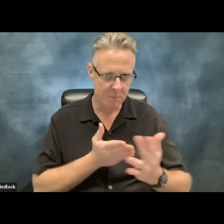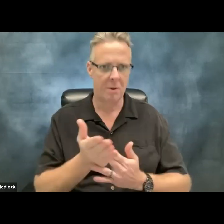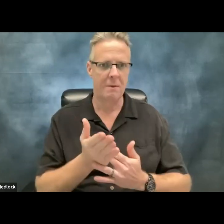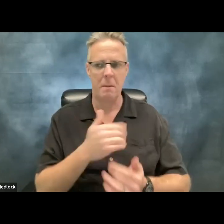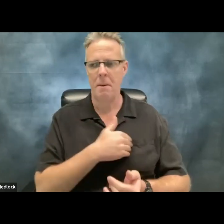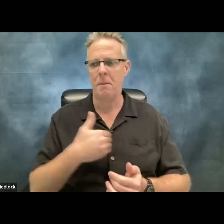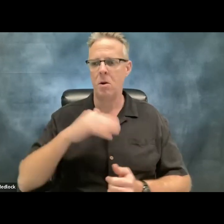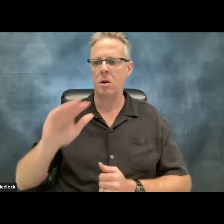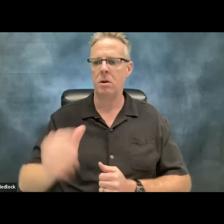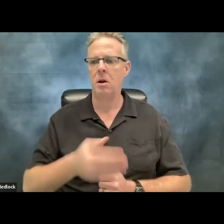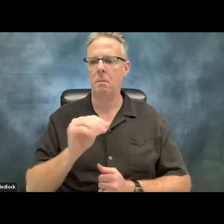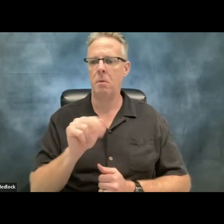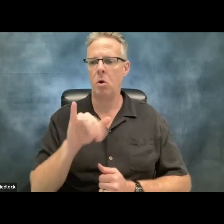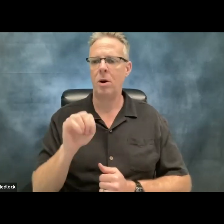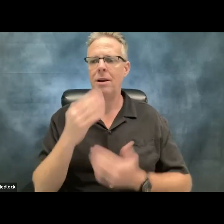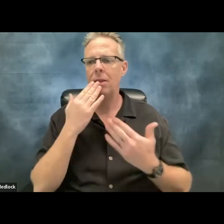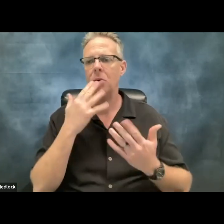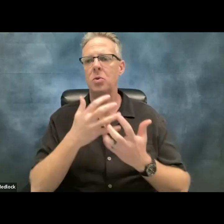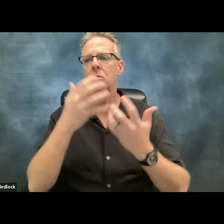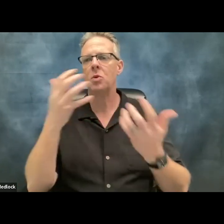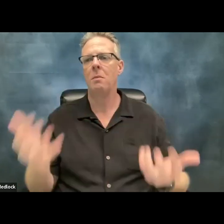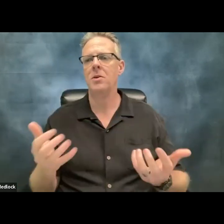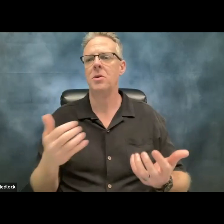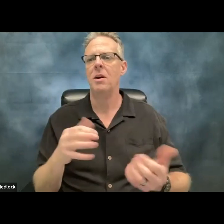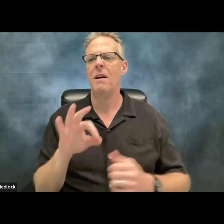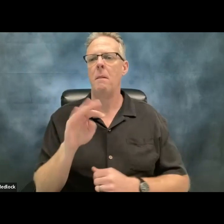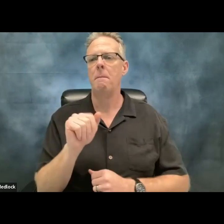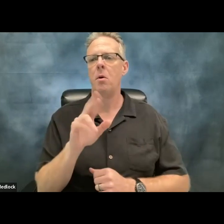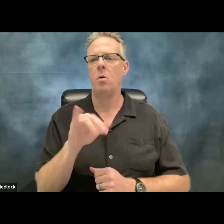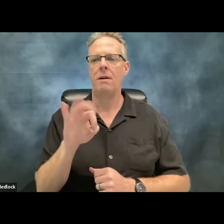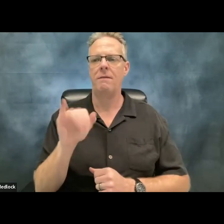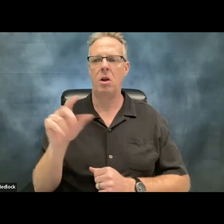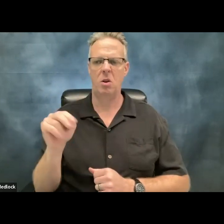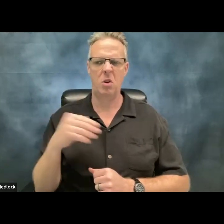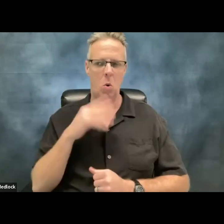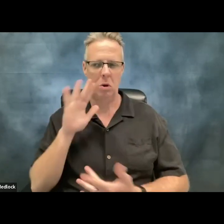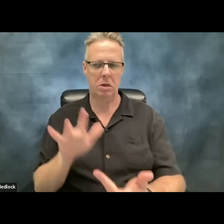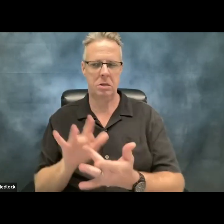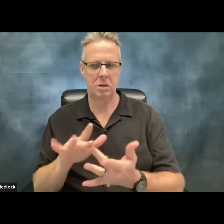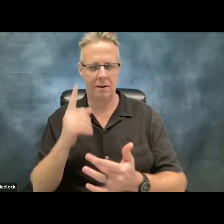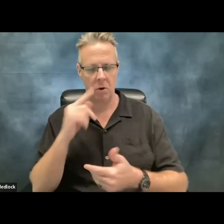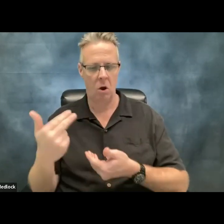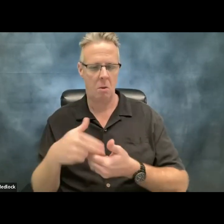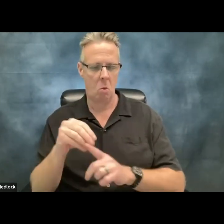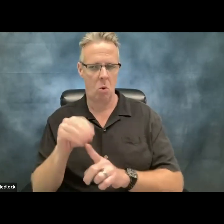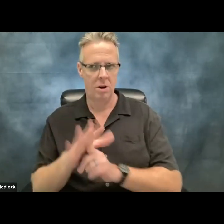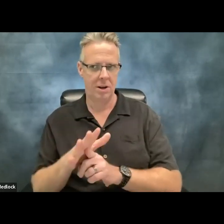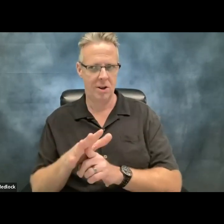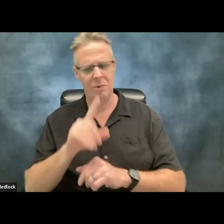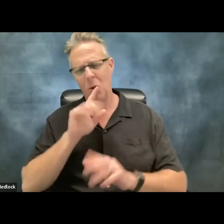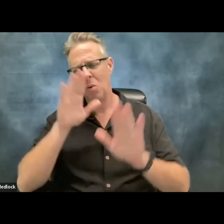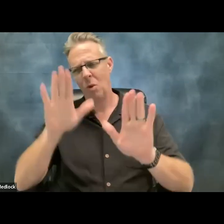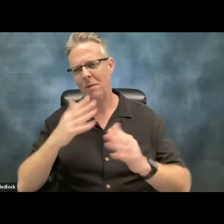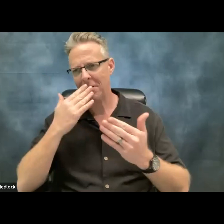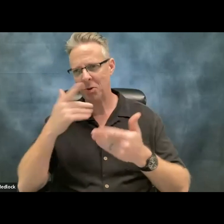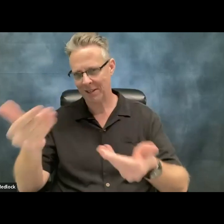member. So welcome, Marie. Thank you so much for being here. We'll be reaching out to set up a onboarding kind of orientation call with you. We're so grateful that